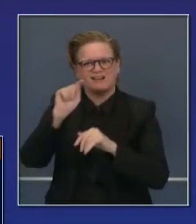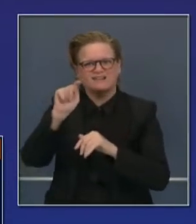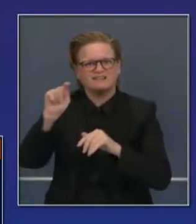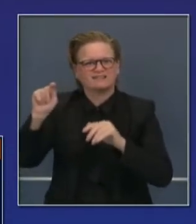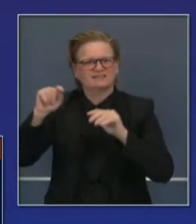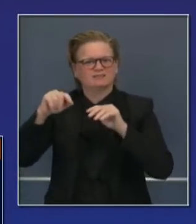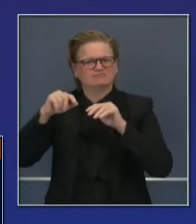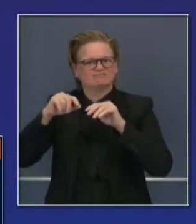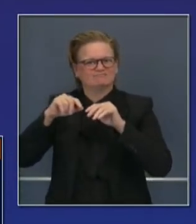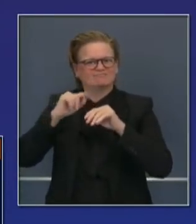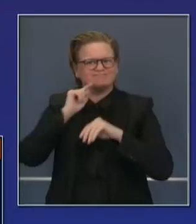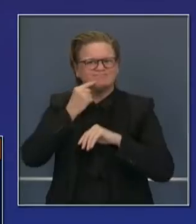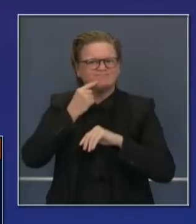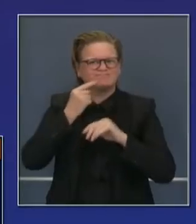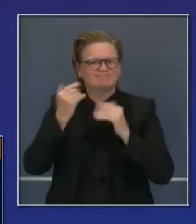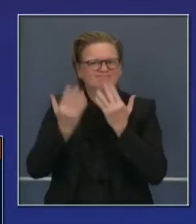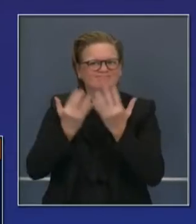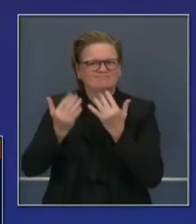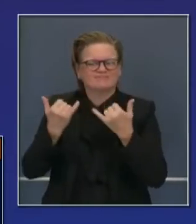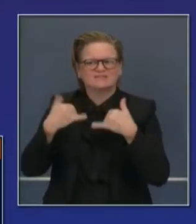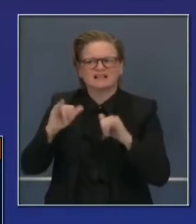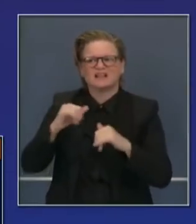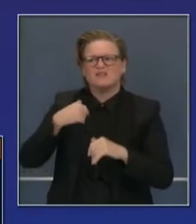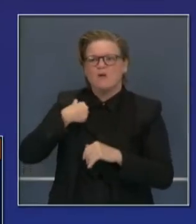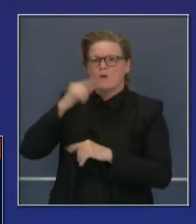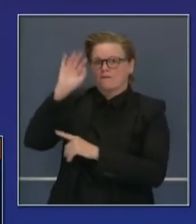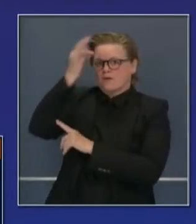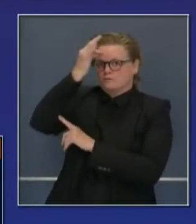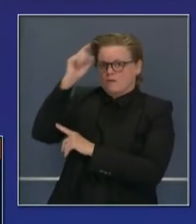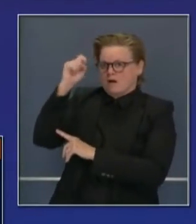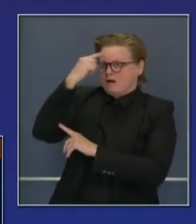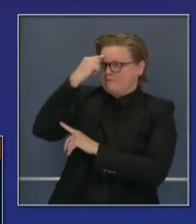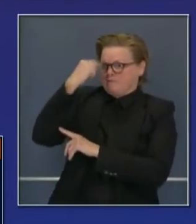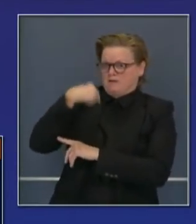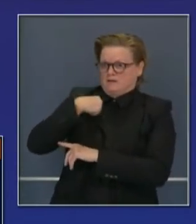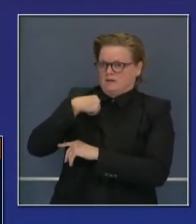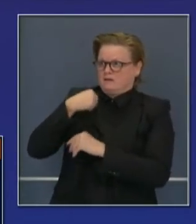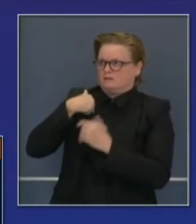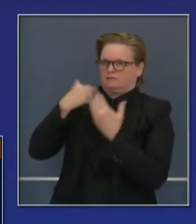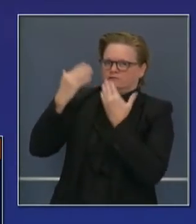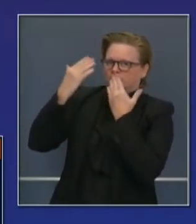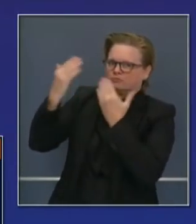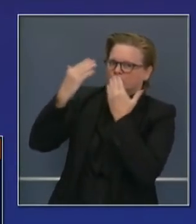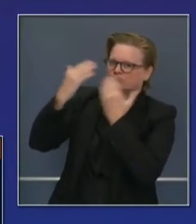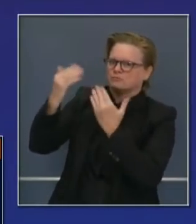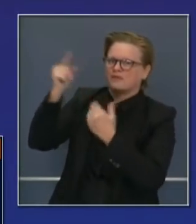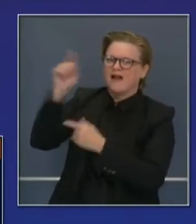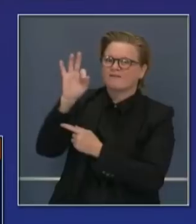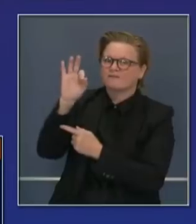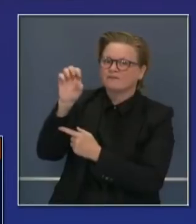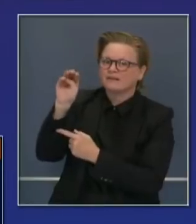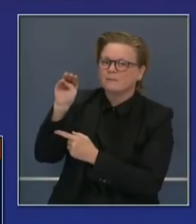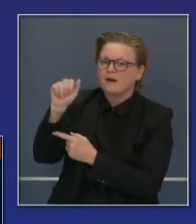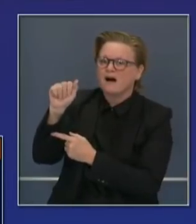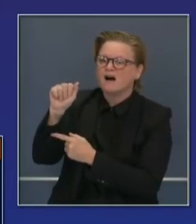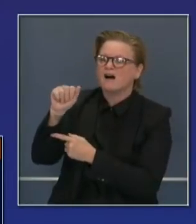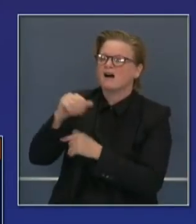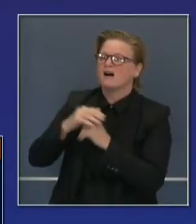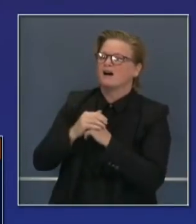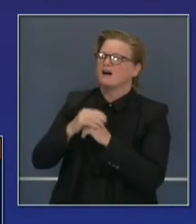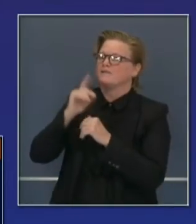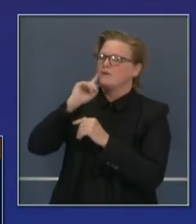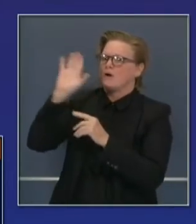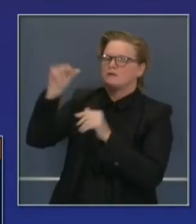did receive from the federal government, and I'm grateful to the administration, the FEMA, for the FMAG that was obtained. And I'll just close